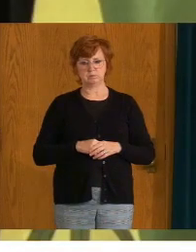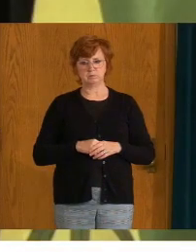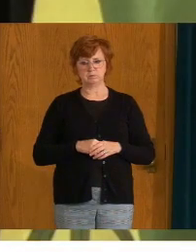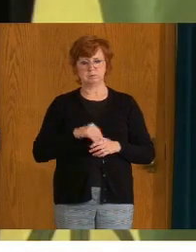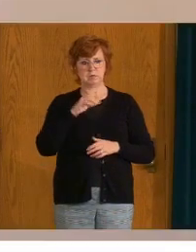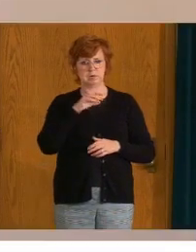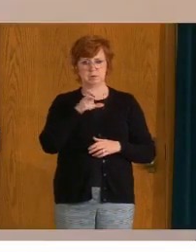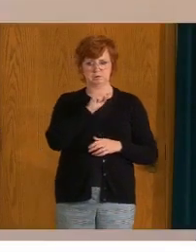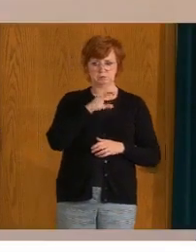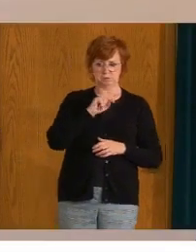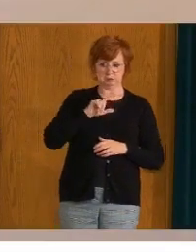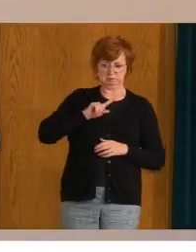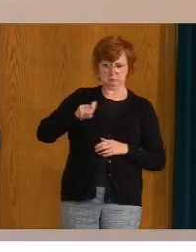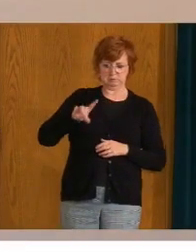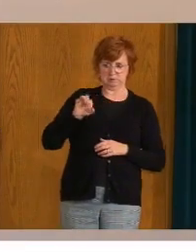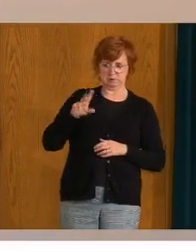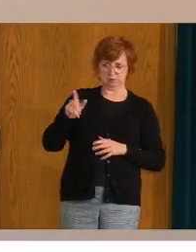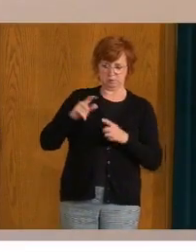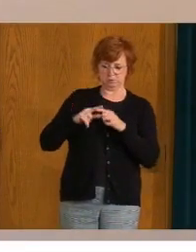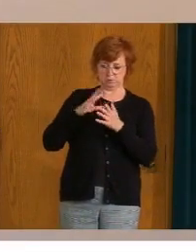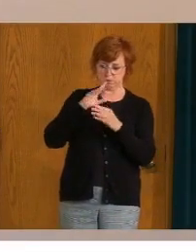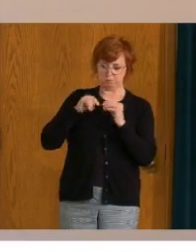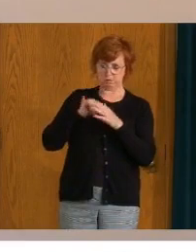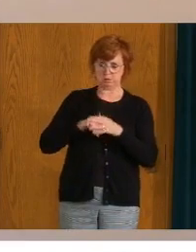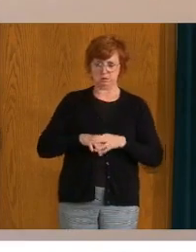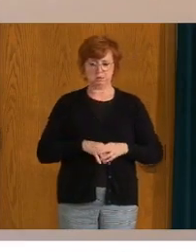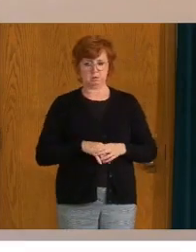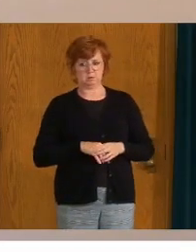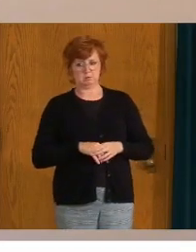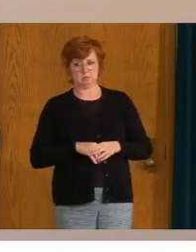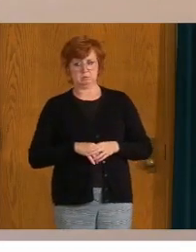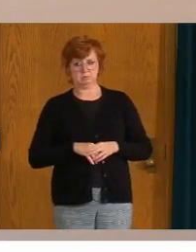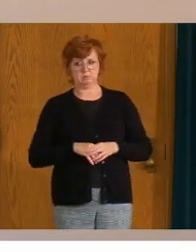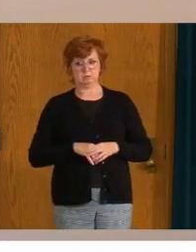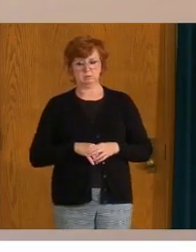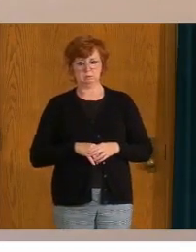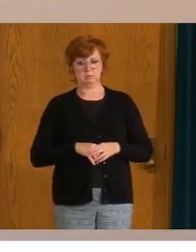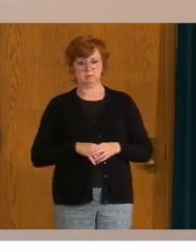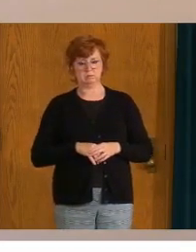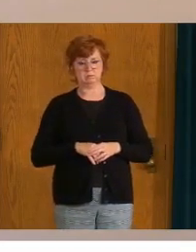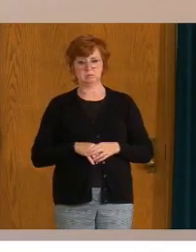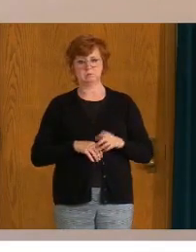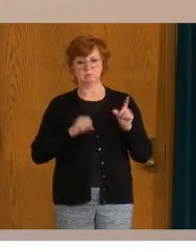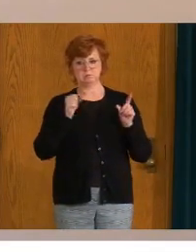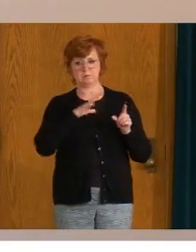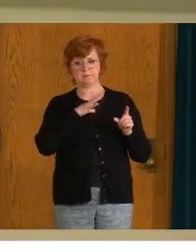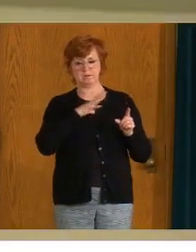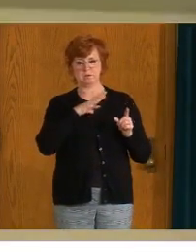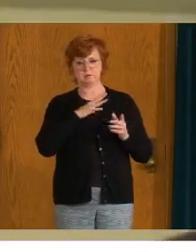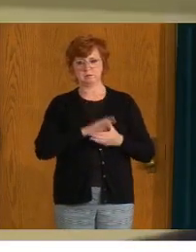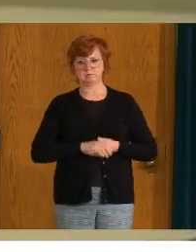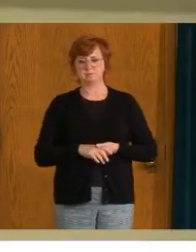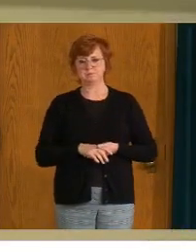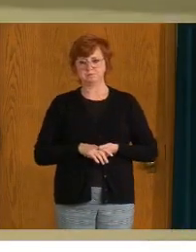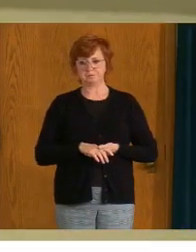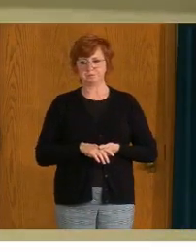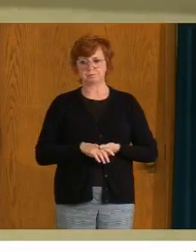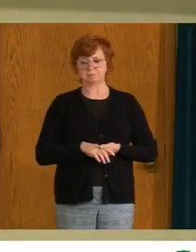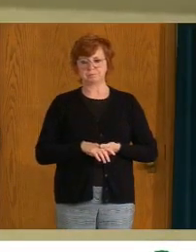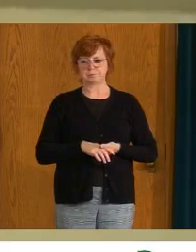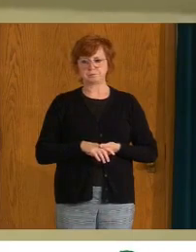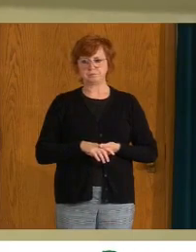Derek, do you want to speak to the data the teams looked at, and then we can add a little bit after? Yeah, certainly, Scott. So we